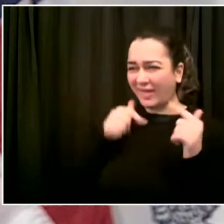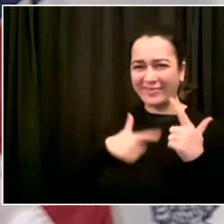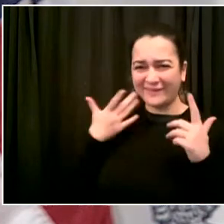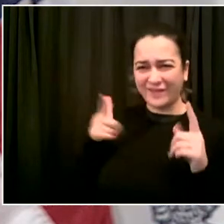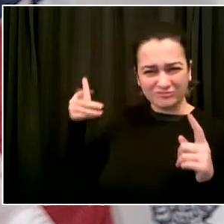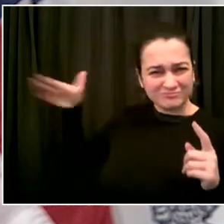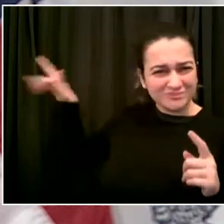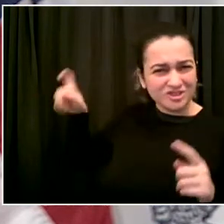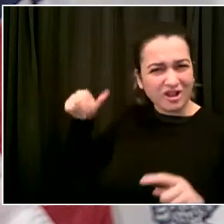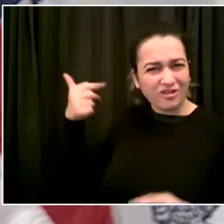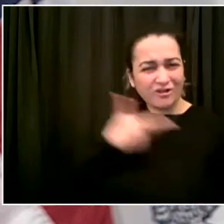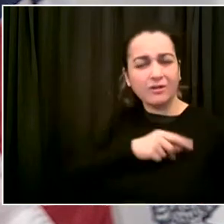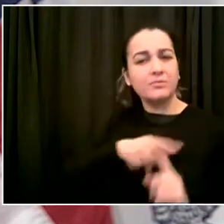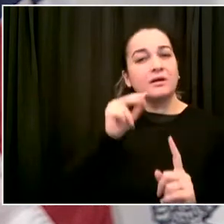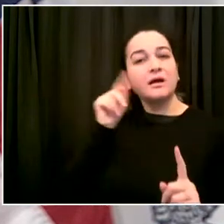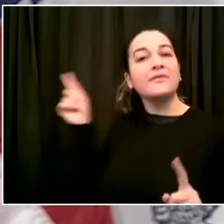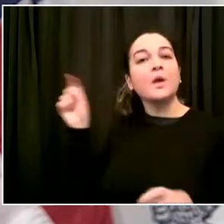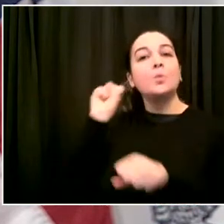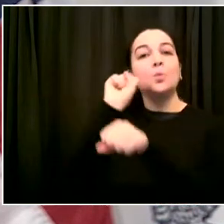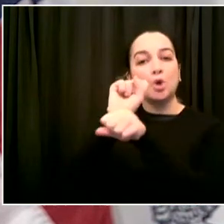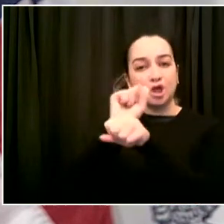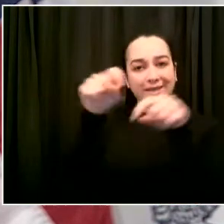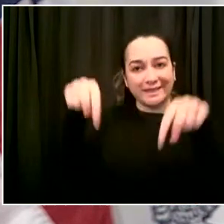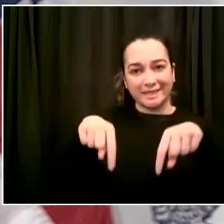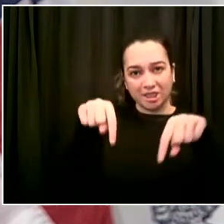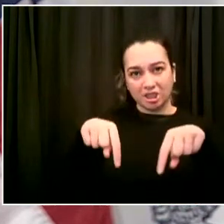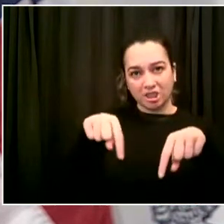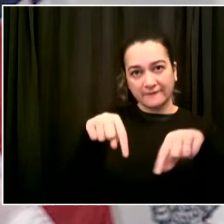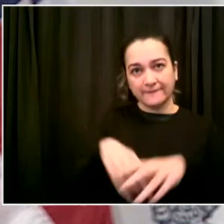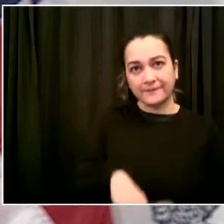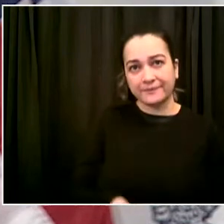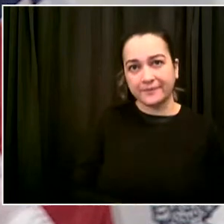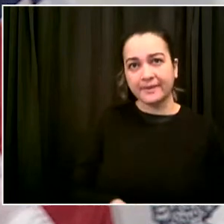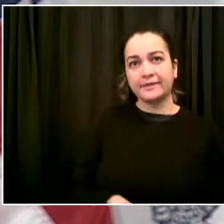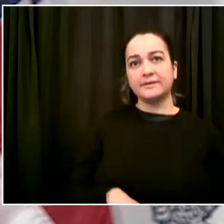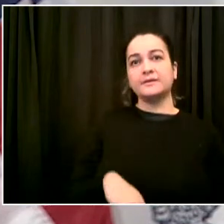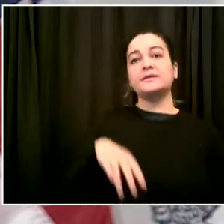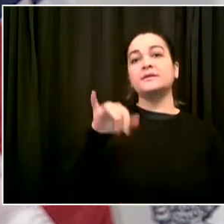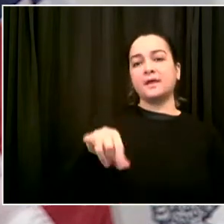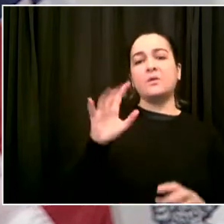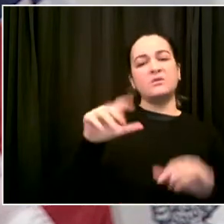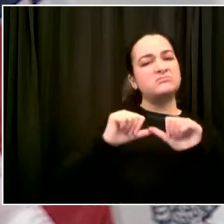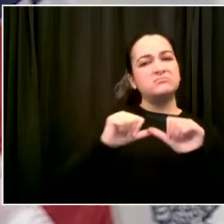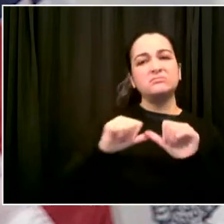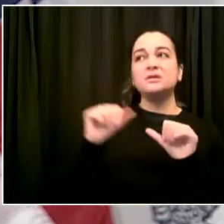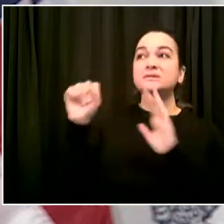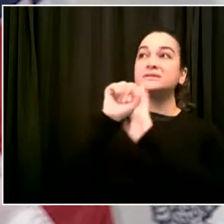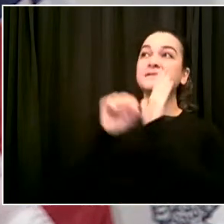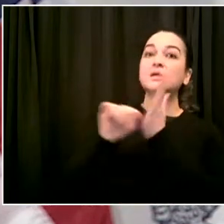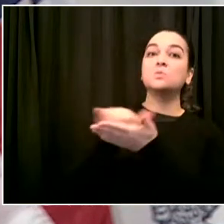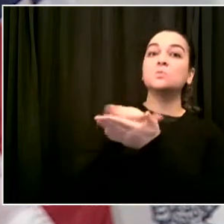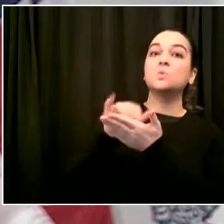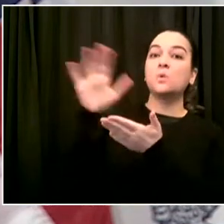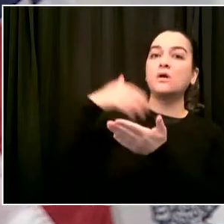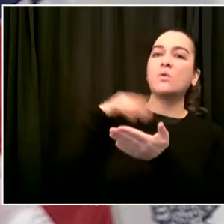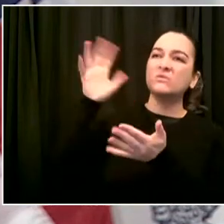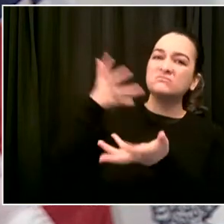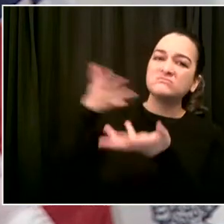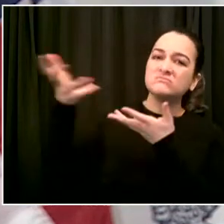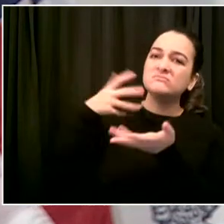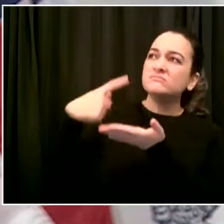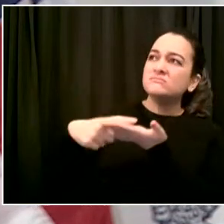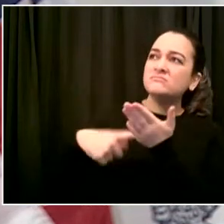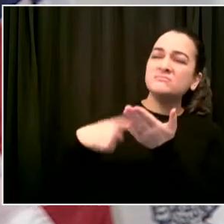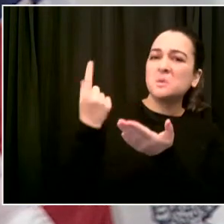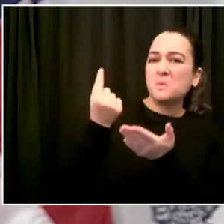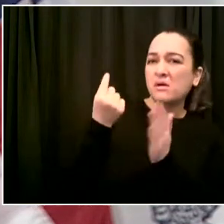every single human being who's feeling vulnerable right now, every senior in particular, we need them to get vaccinated. We want them to get vaccinated. Their families are anxious for them.